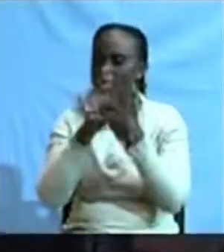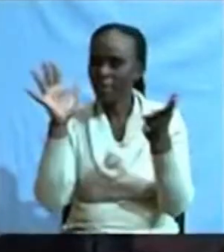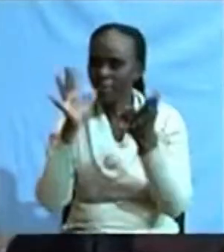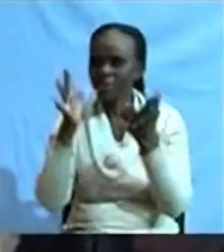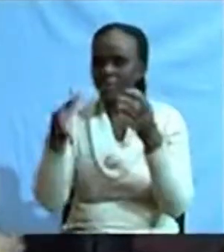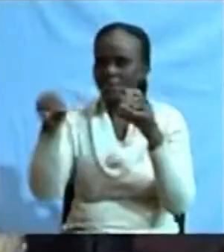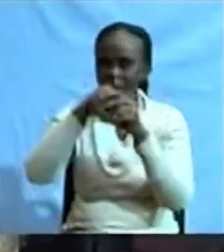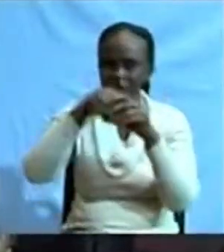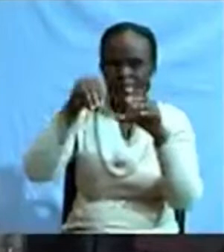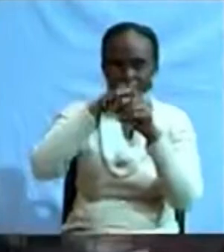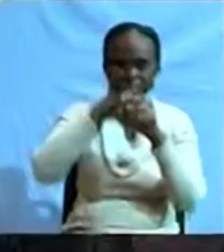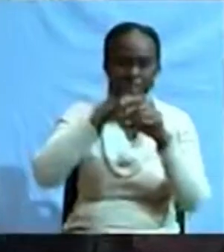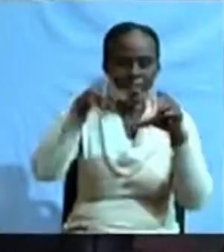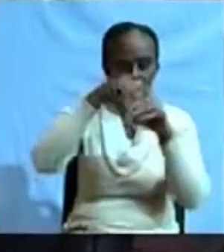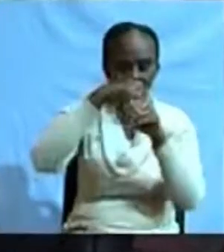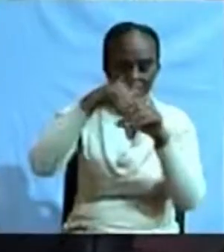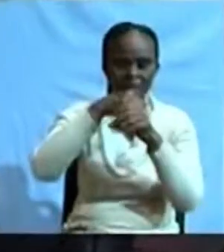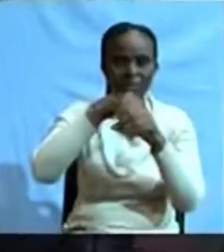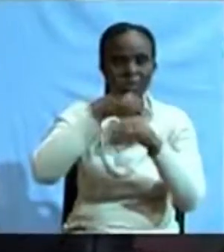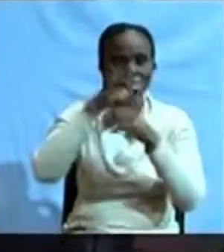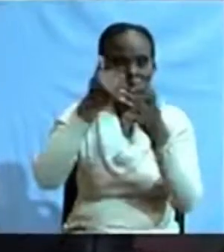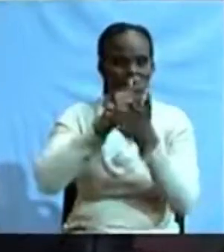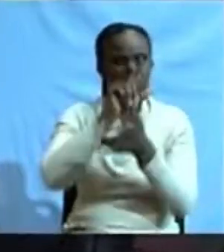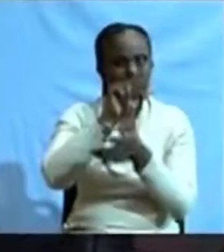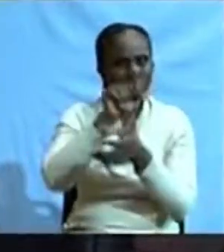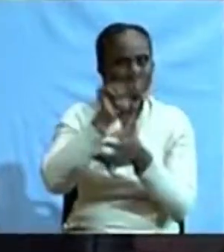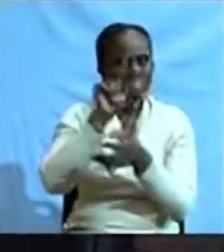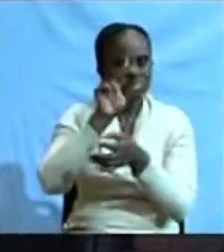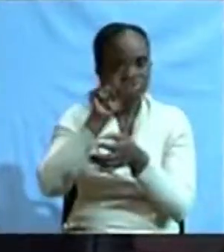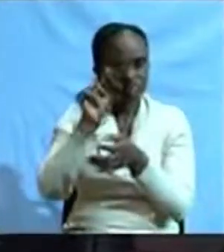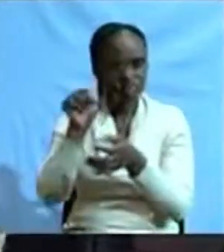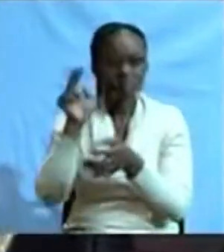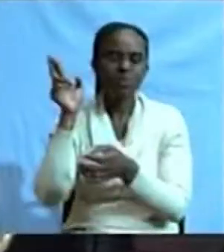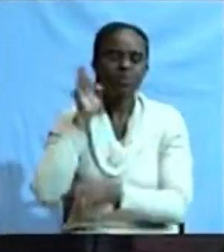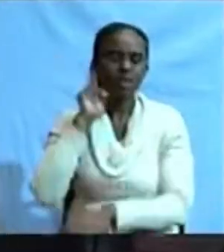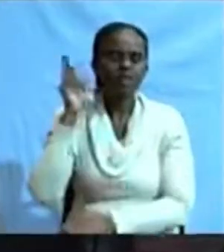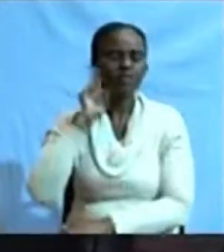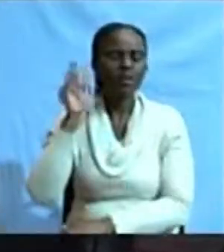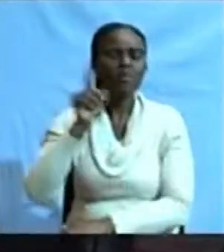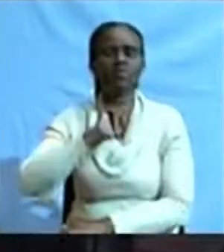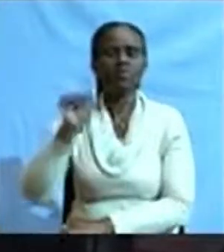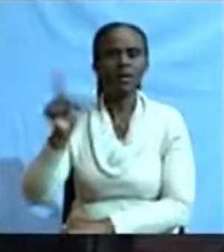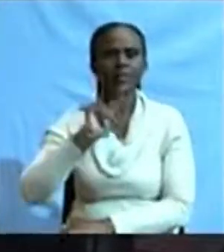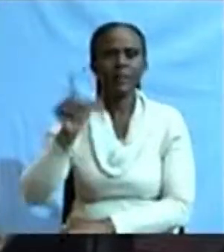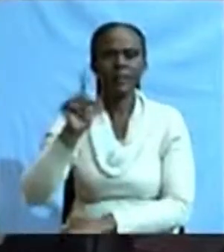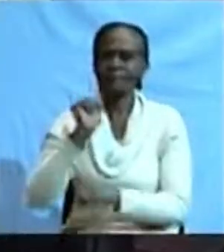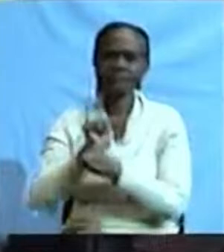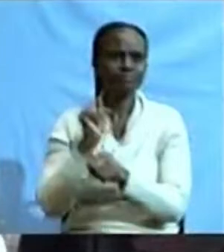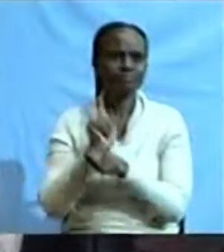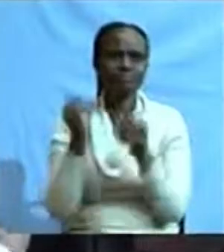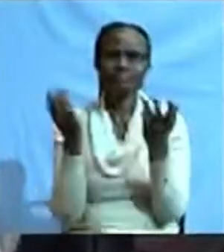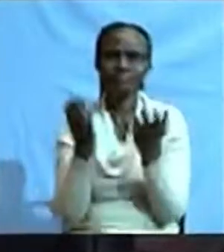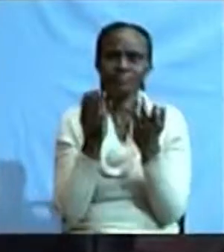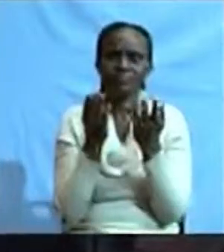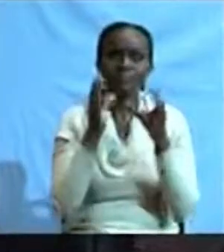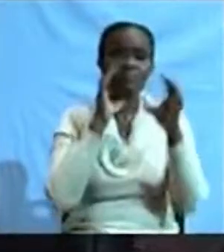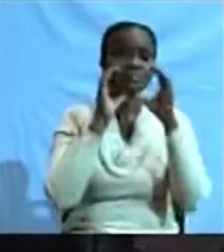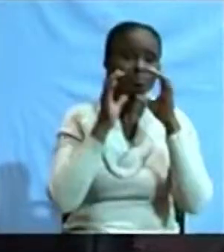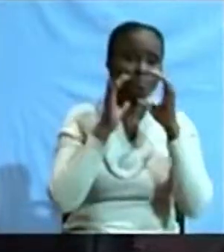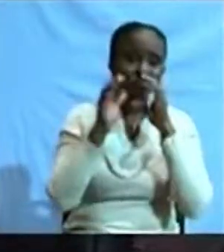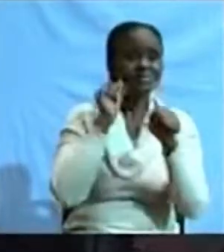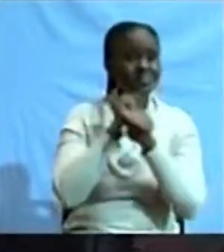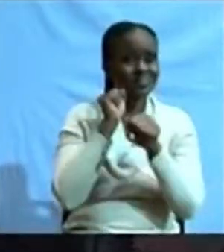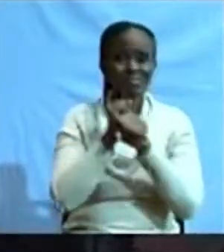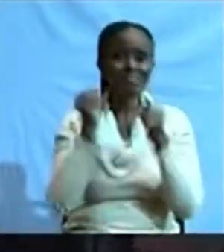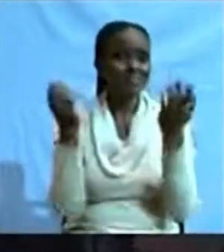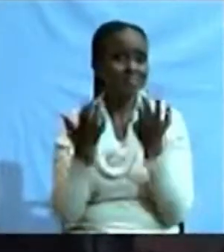provided in the Act that it takes the whole 2022? You have been to the radio stations, doesn't work, you have correspondences, doesn't